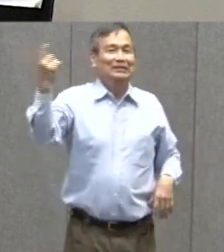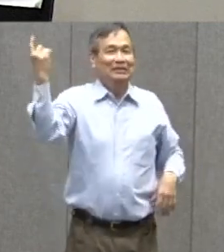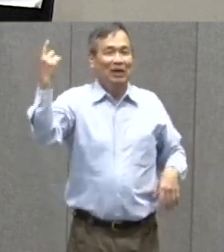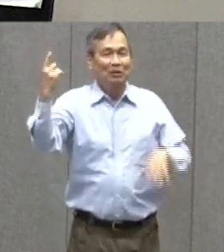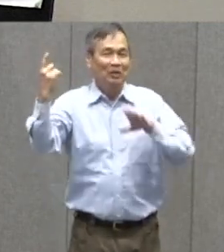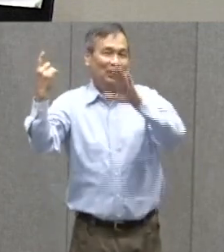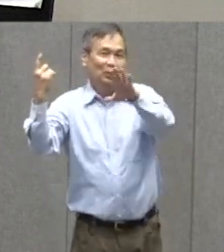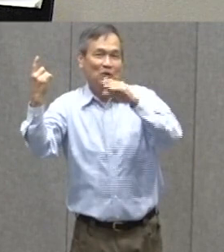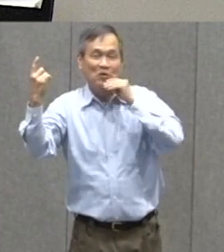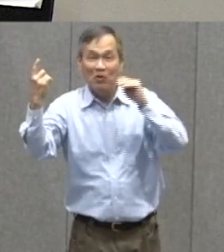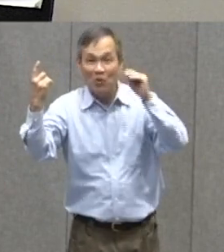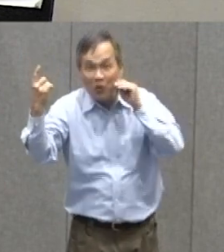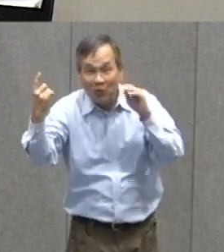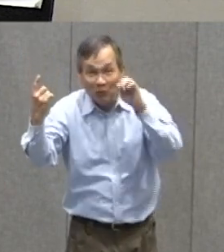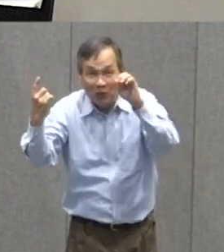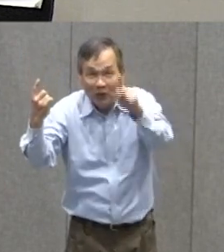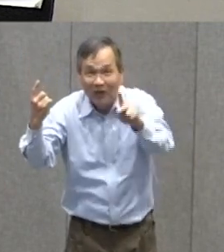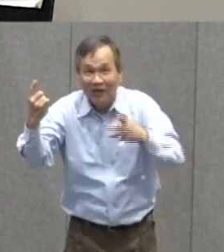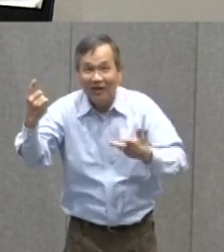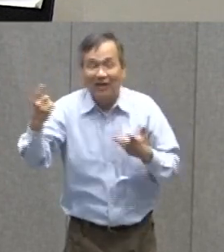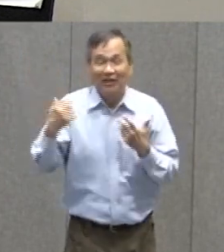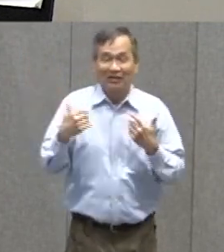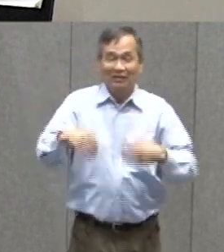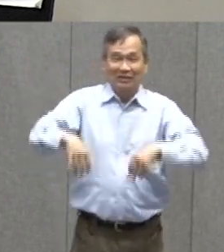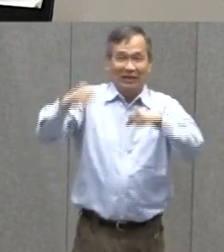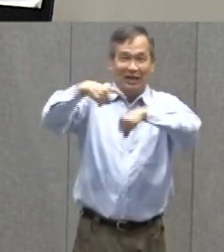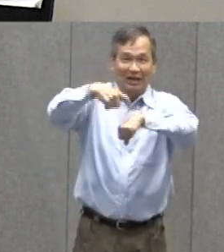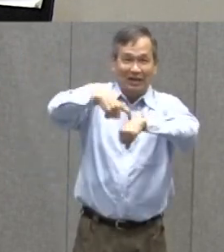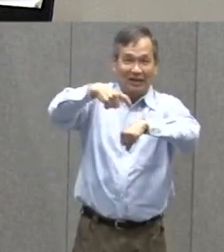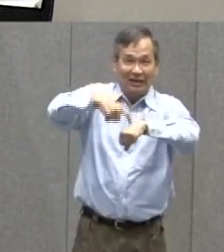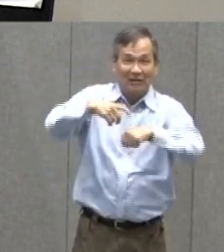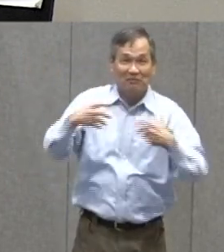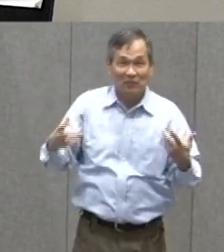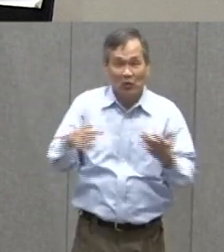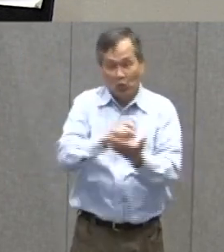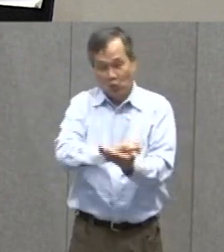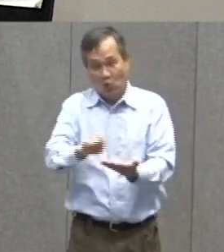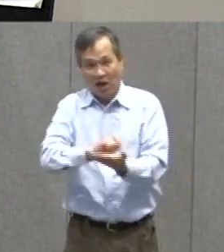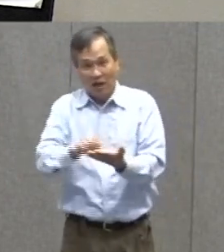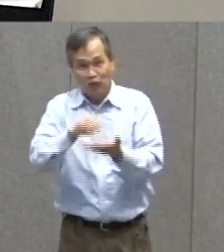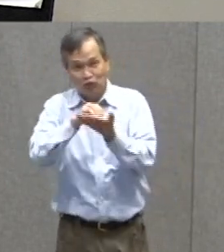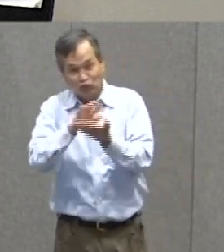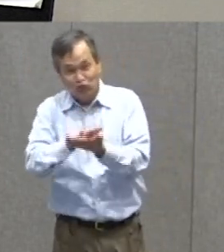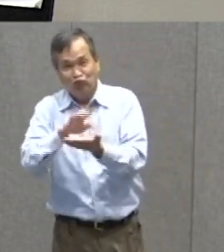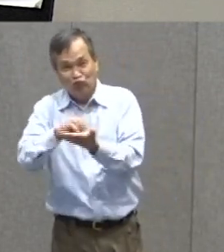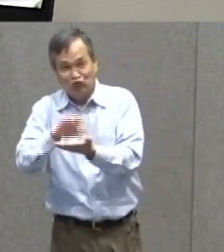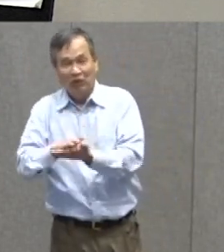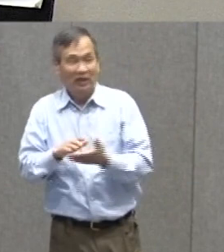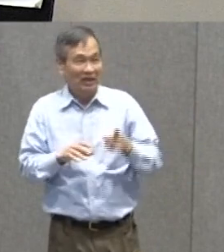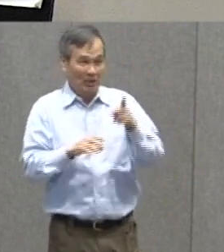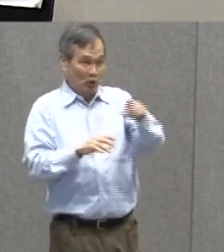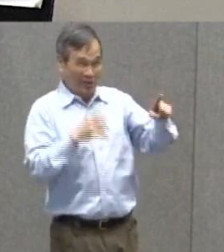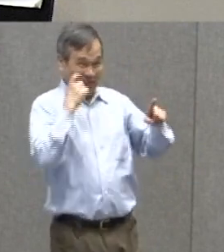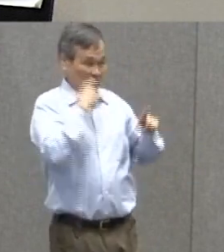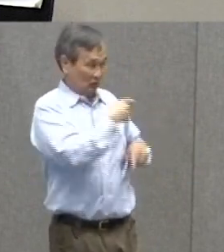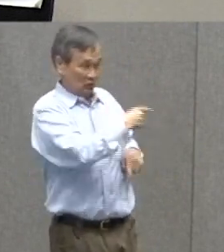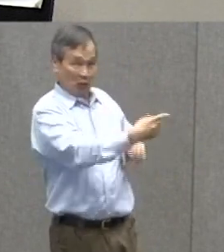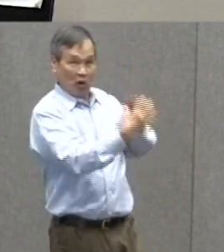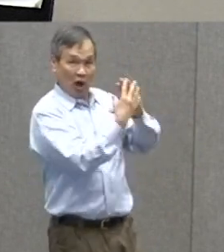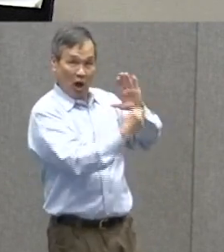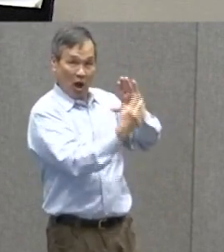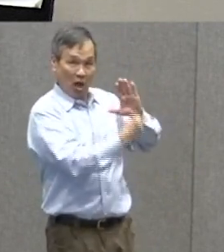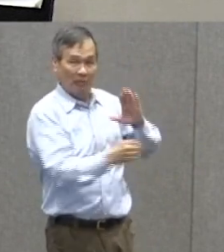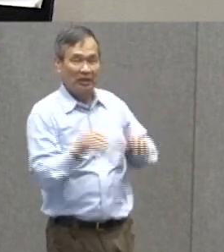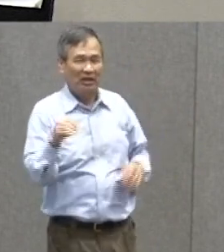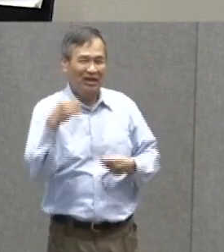home, okay? So hopefully you had some time to write down the prompts there. I'll give you a